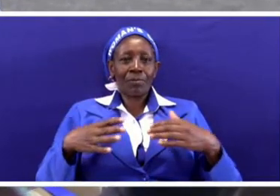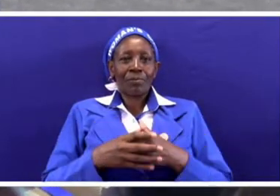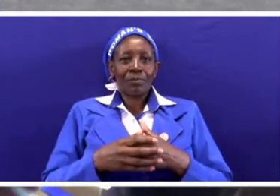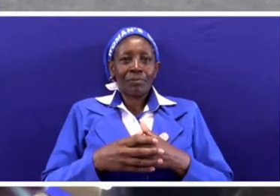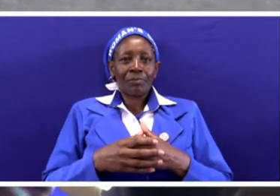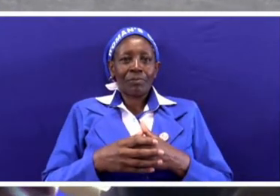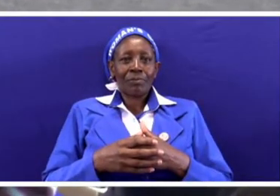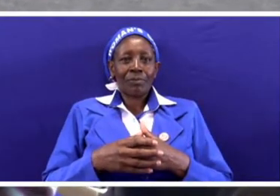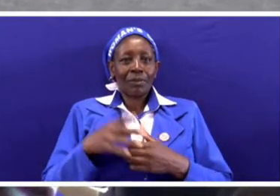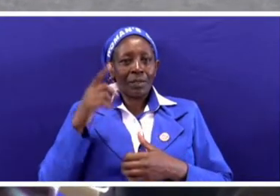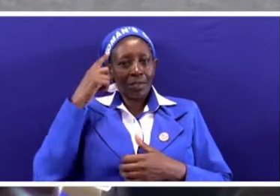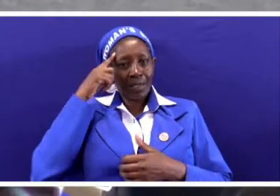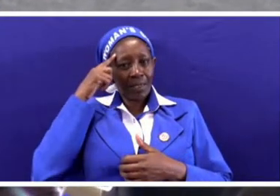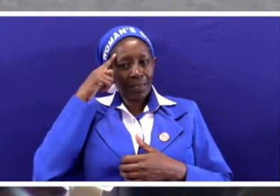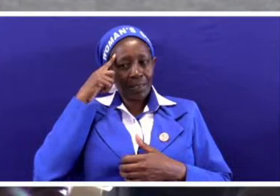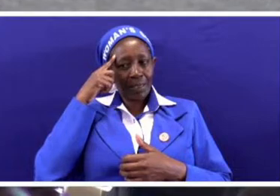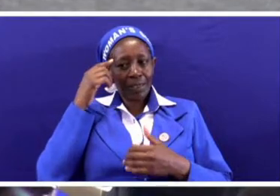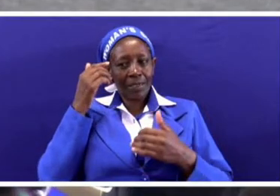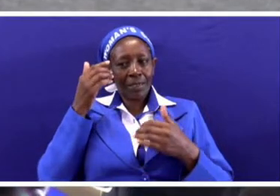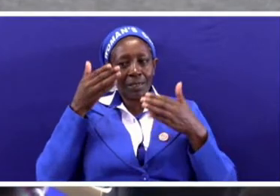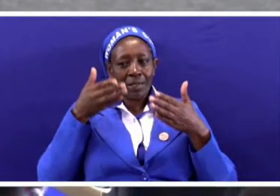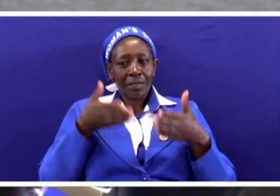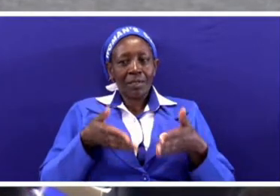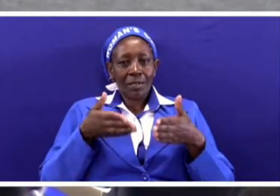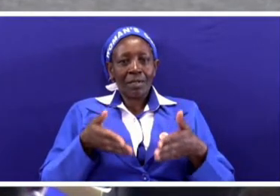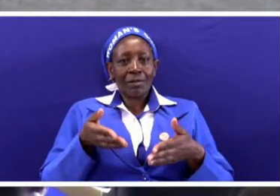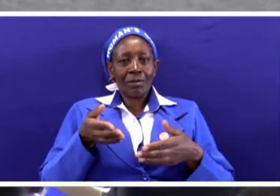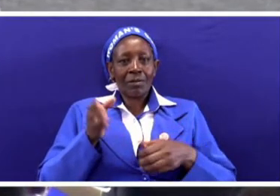And I think now that we are serving in the church,